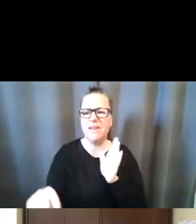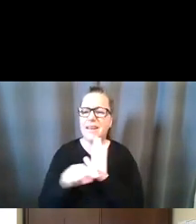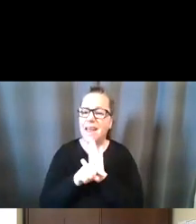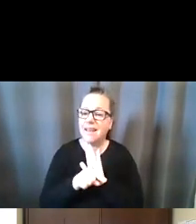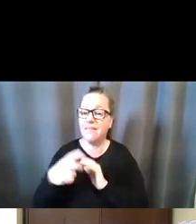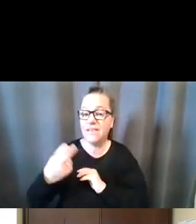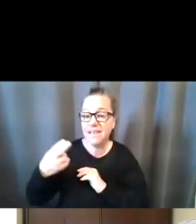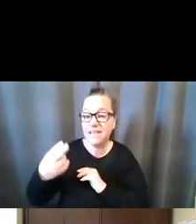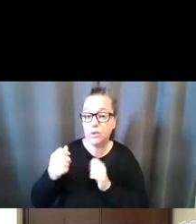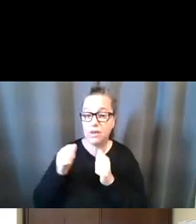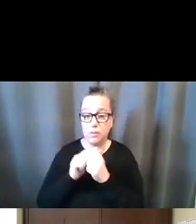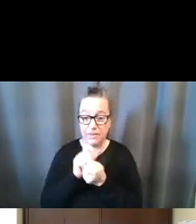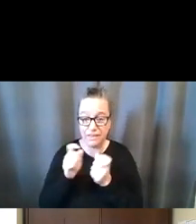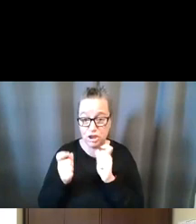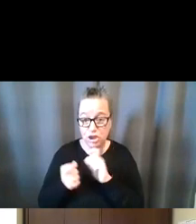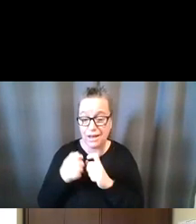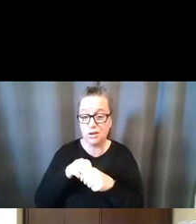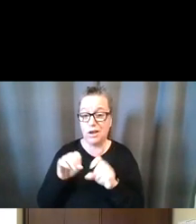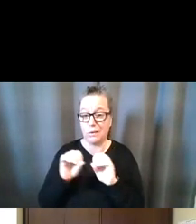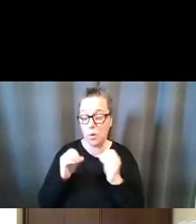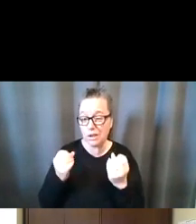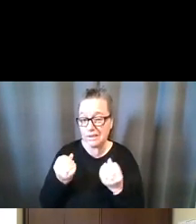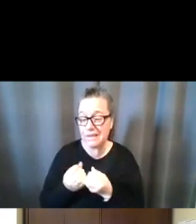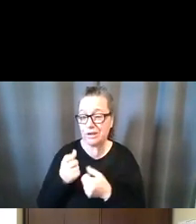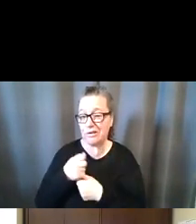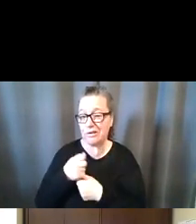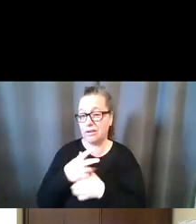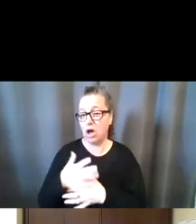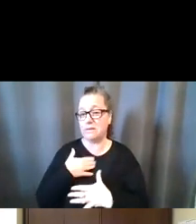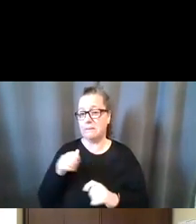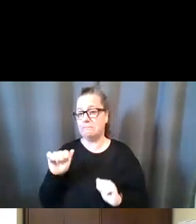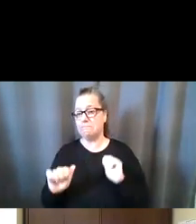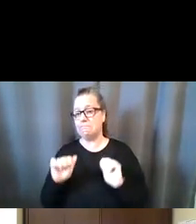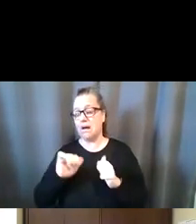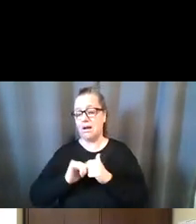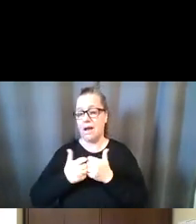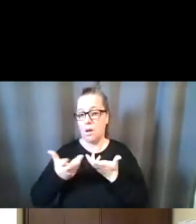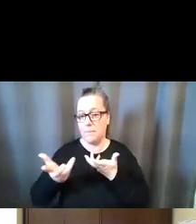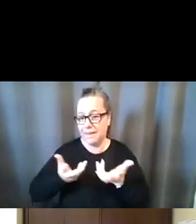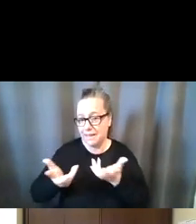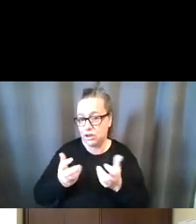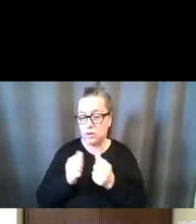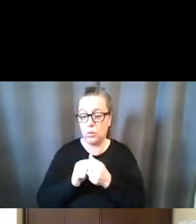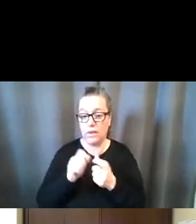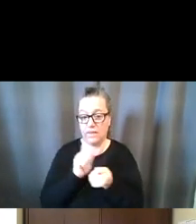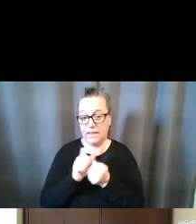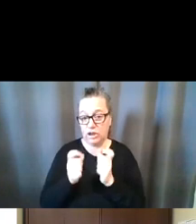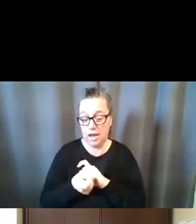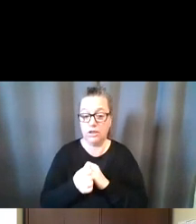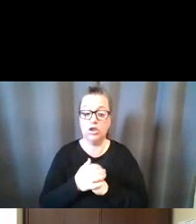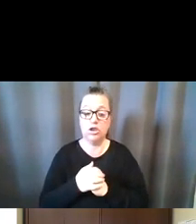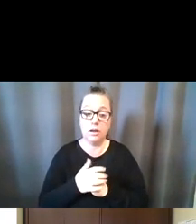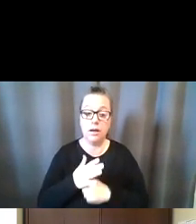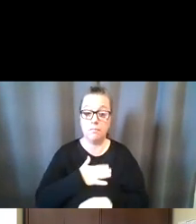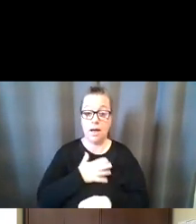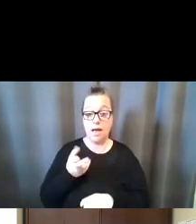change in this organization, and that's cast some shadow on how I'm engaging with the change in front of me. Certainly, my own